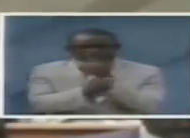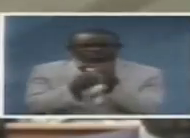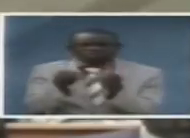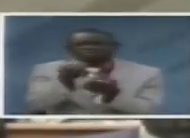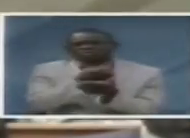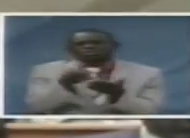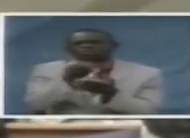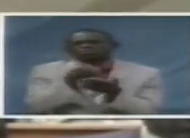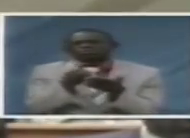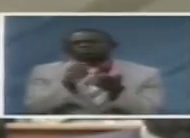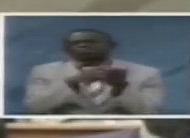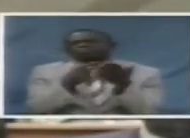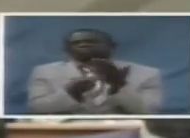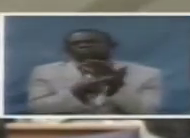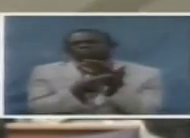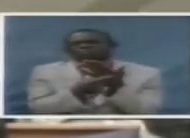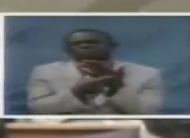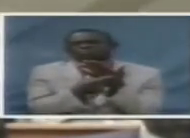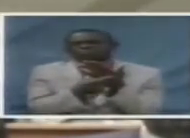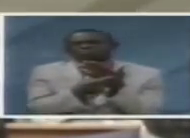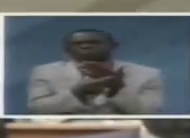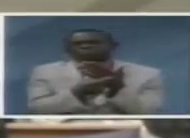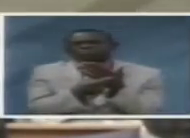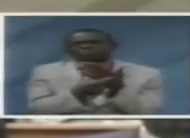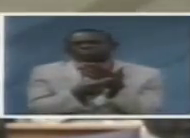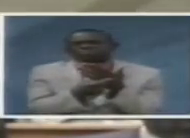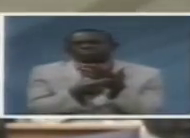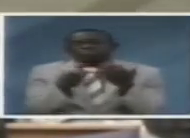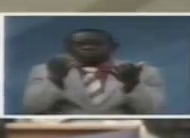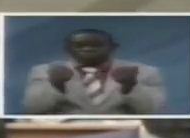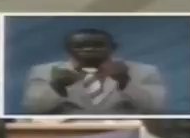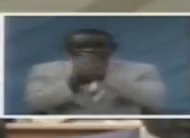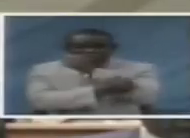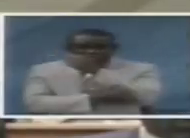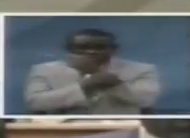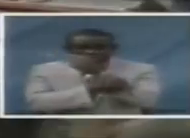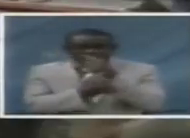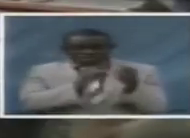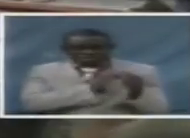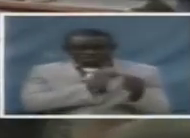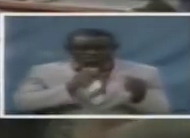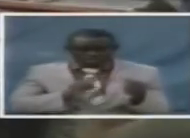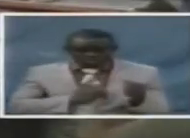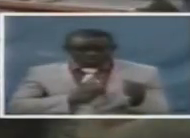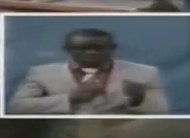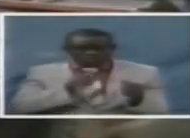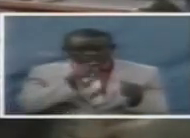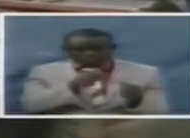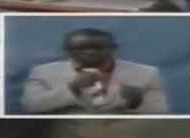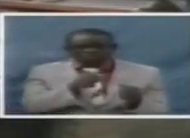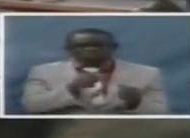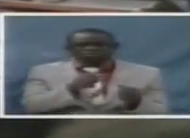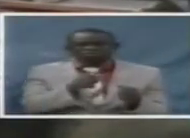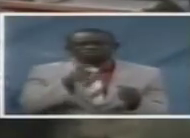agenda. In order to facilitate expansion of the country's industrial base, the development